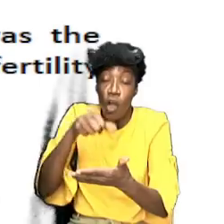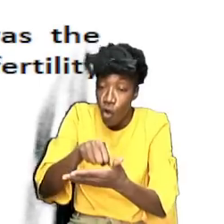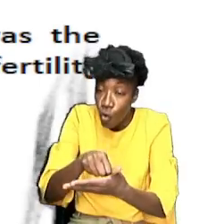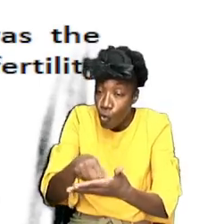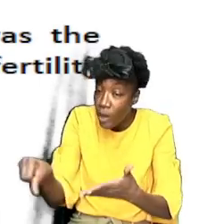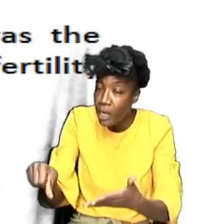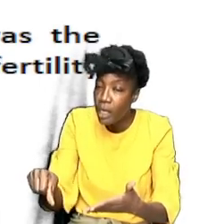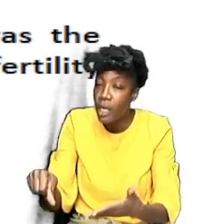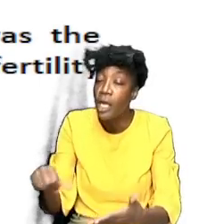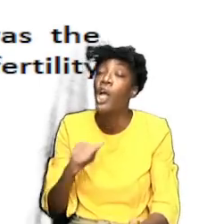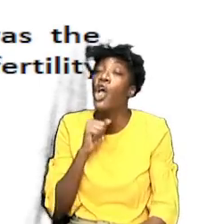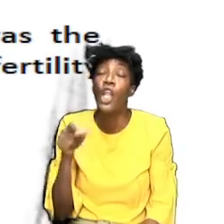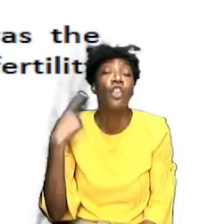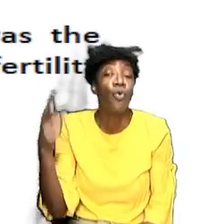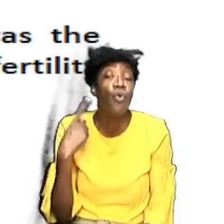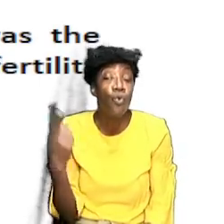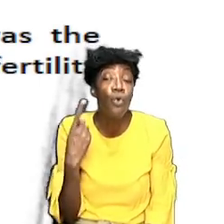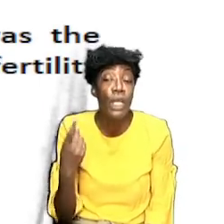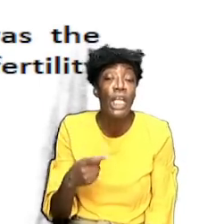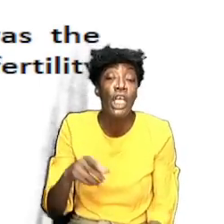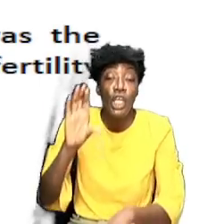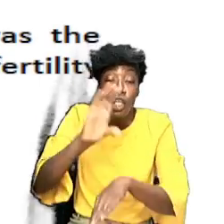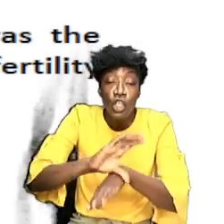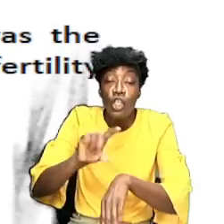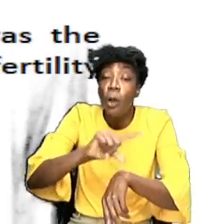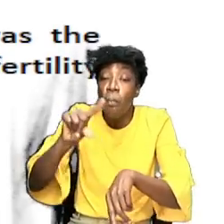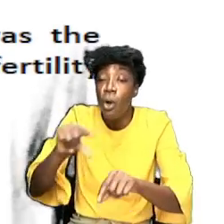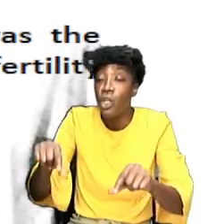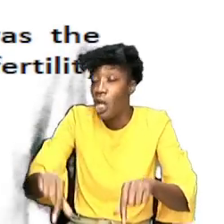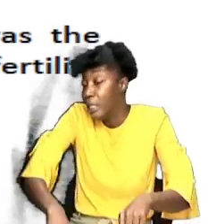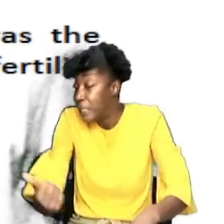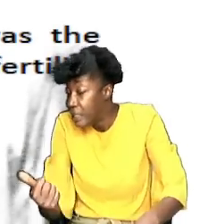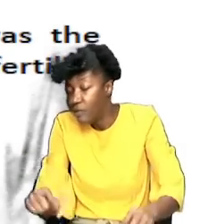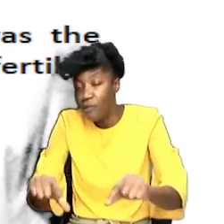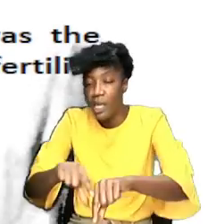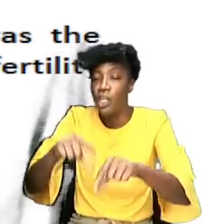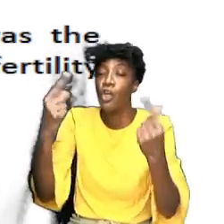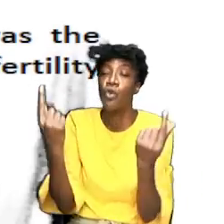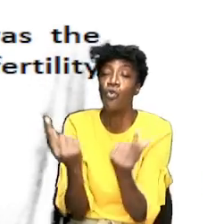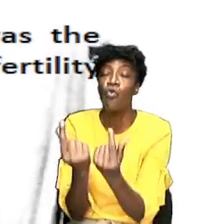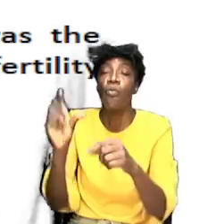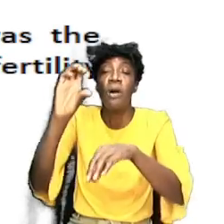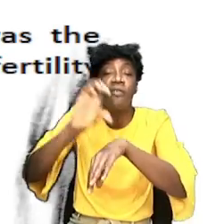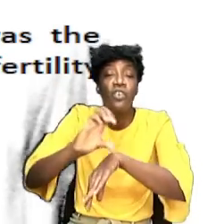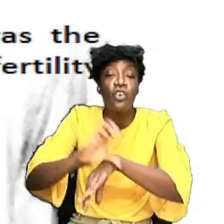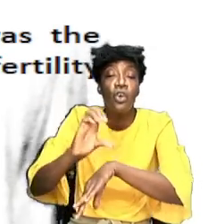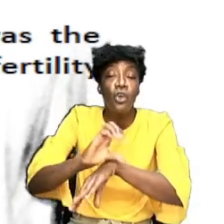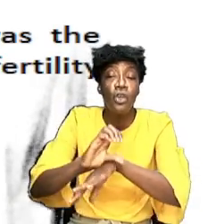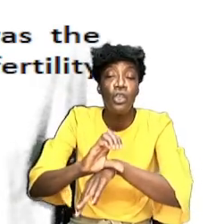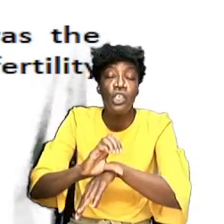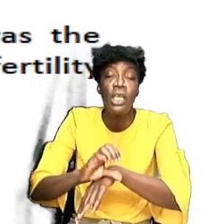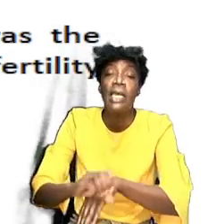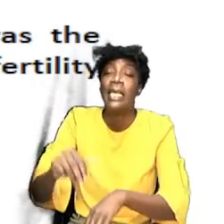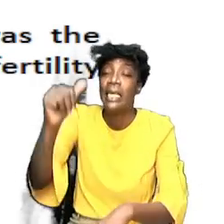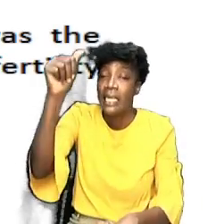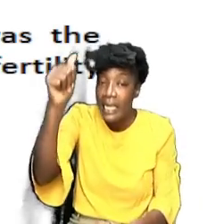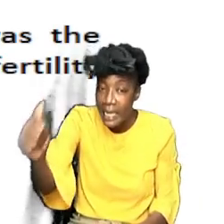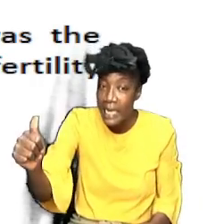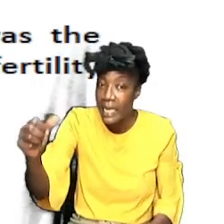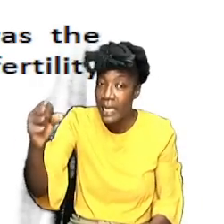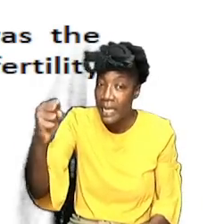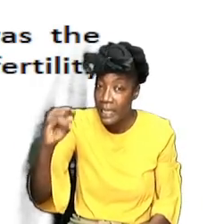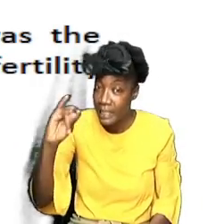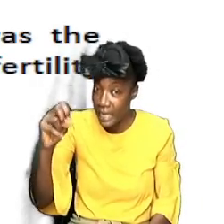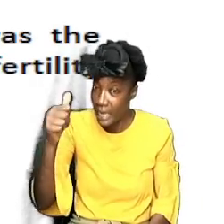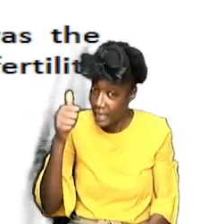to not only the church at Ephesus, but there are a group of churches that normally existed in Asia Minor. Amen.